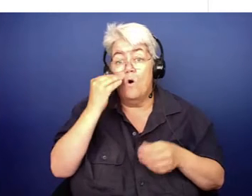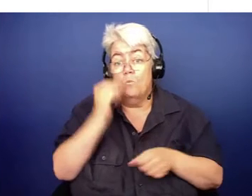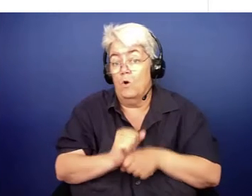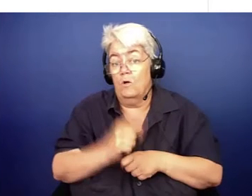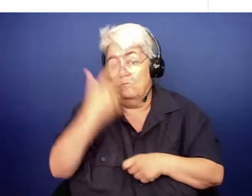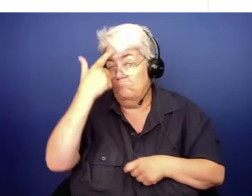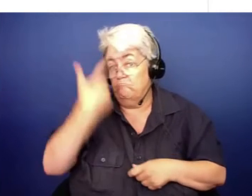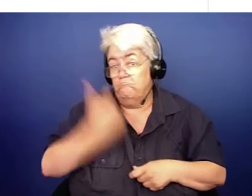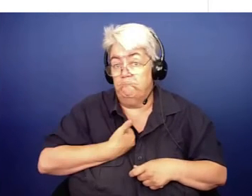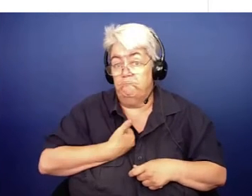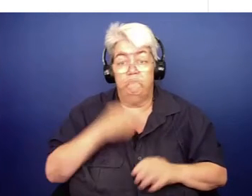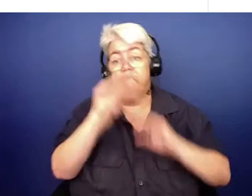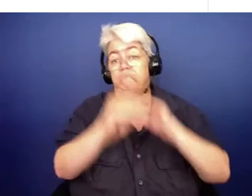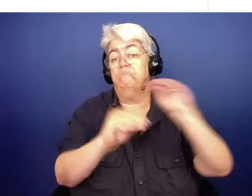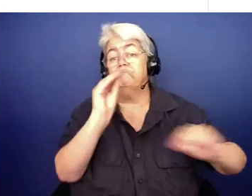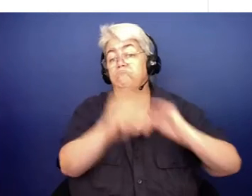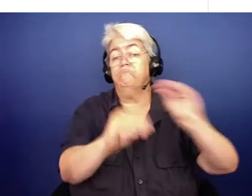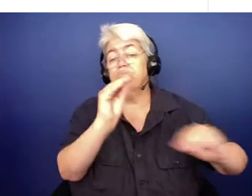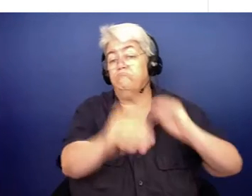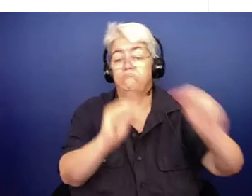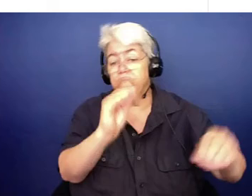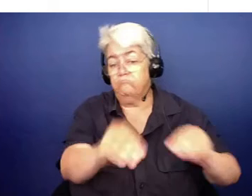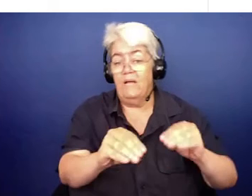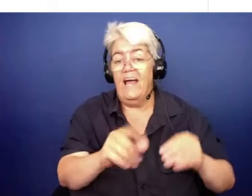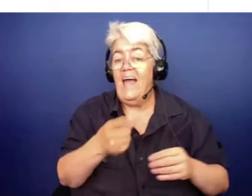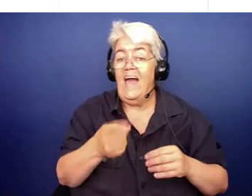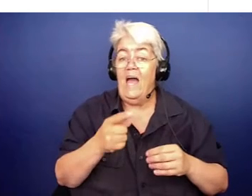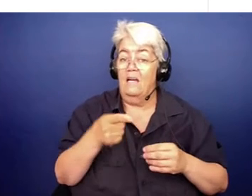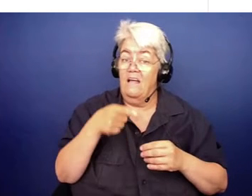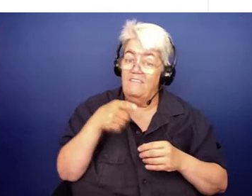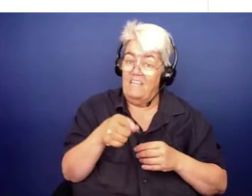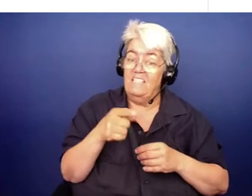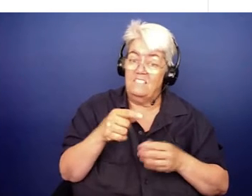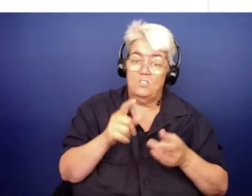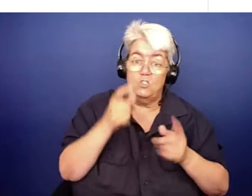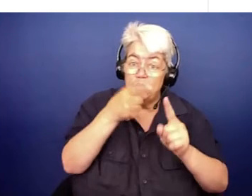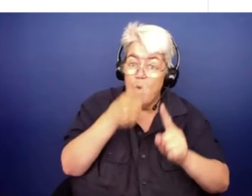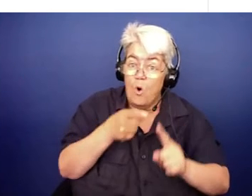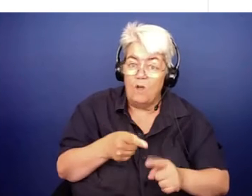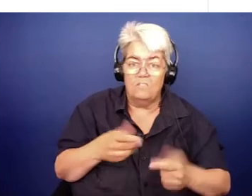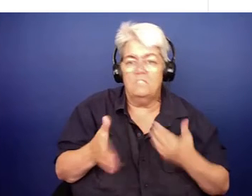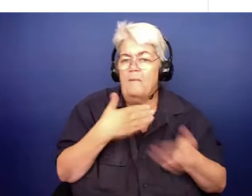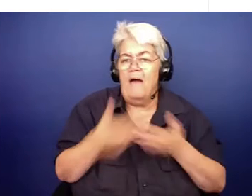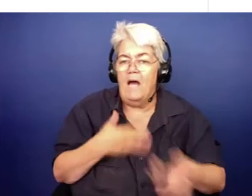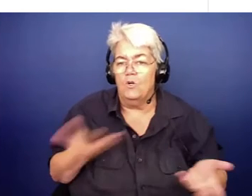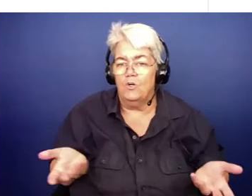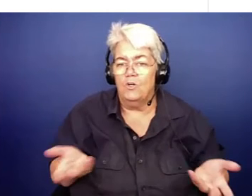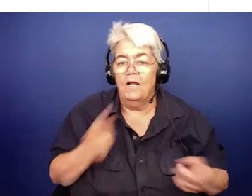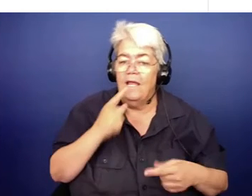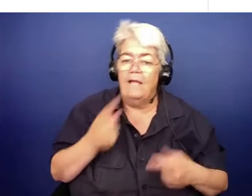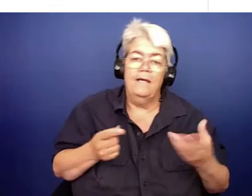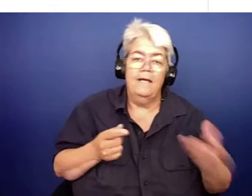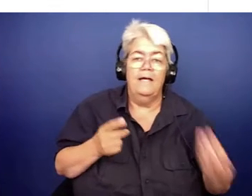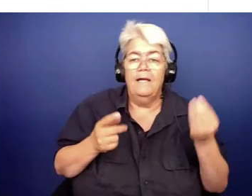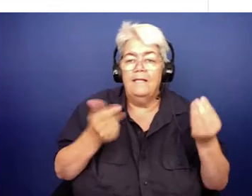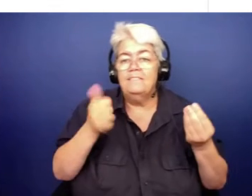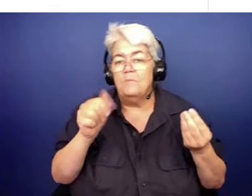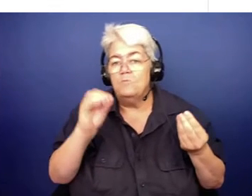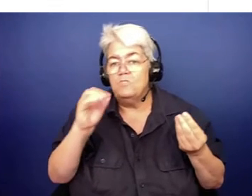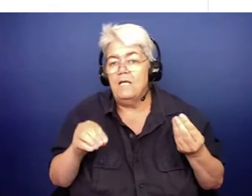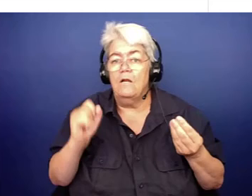want in here. And the scoring doesn't really matter as much. So it's not like 15 or 10%